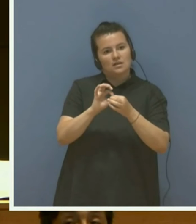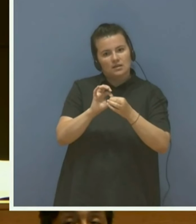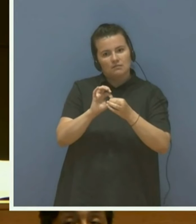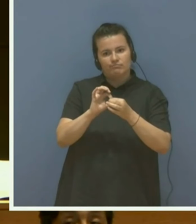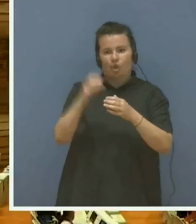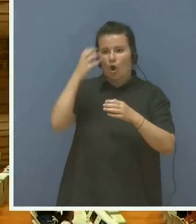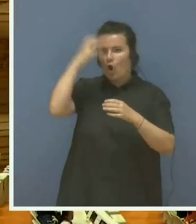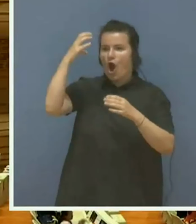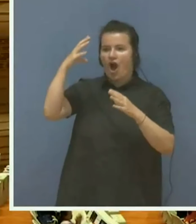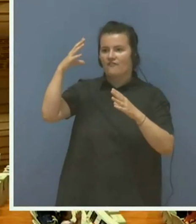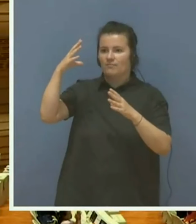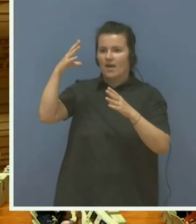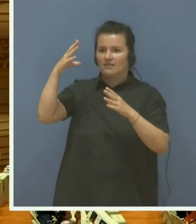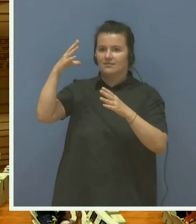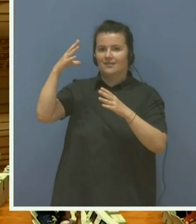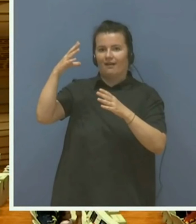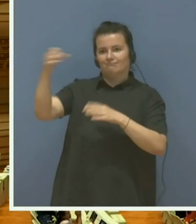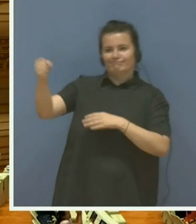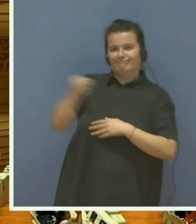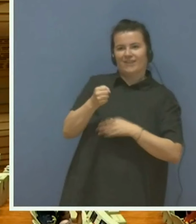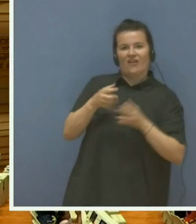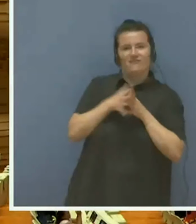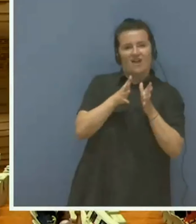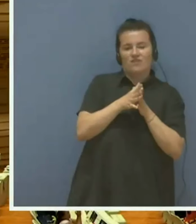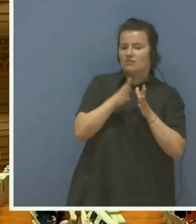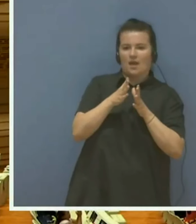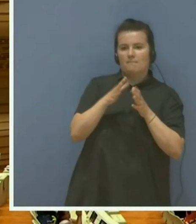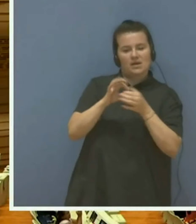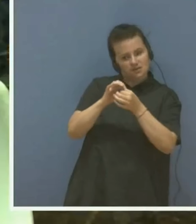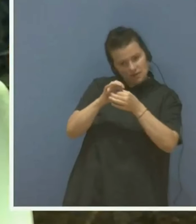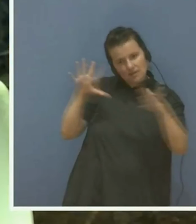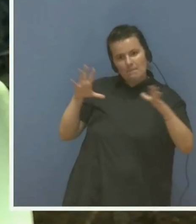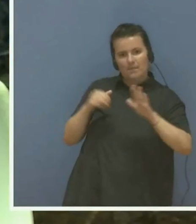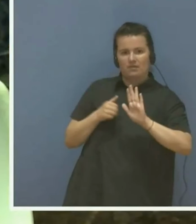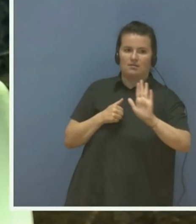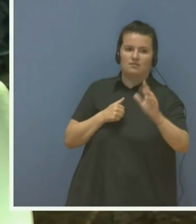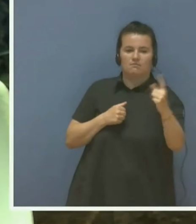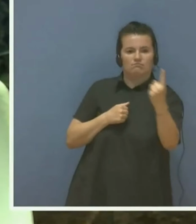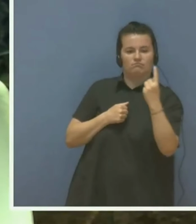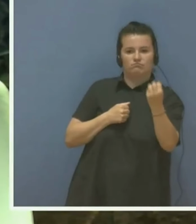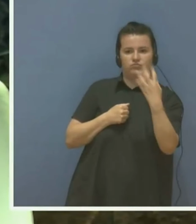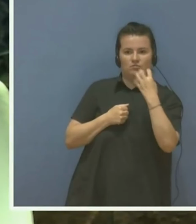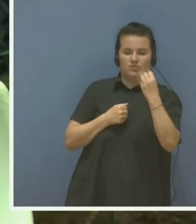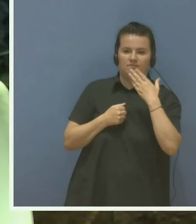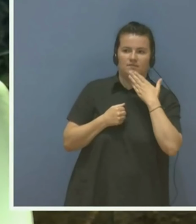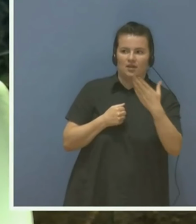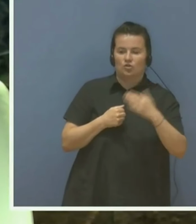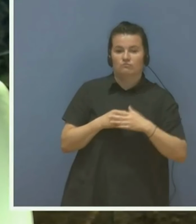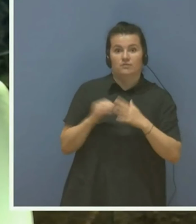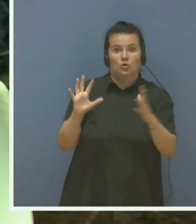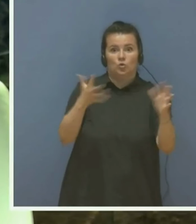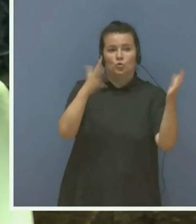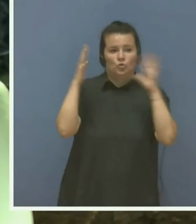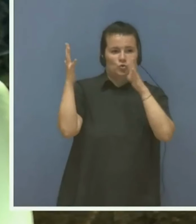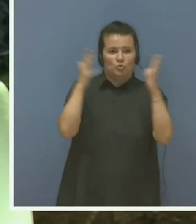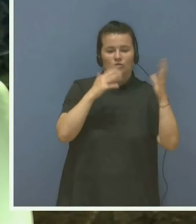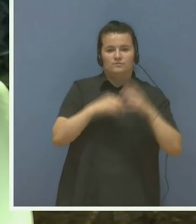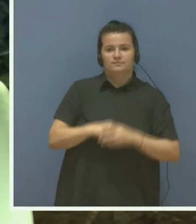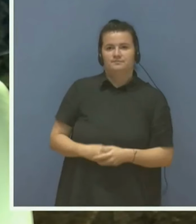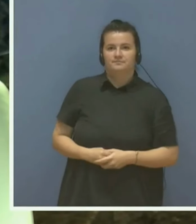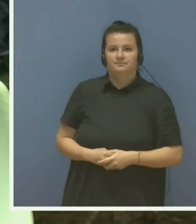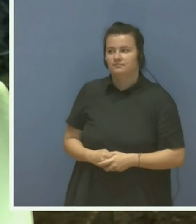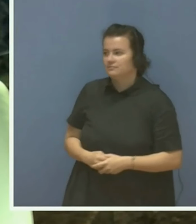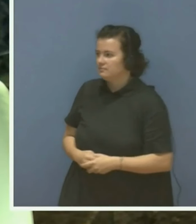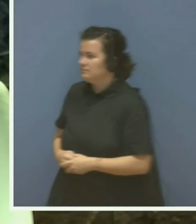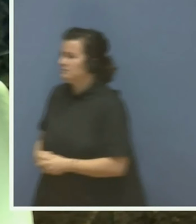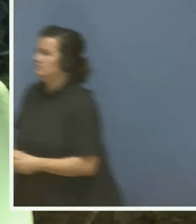Thank you. Thank you, Mrs. Tannagasheva, for your statement. We've got